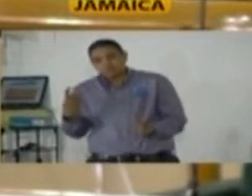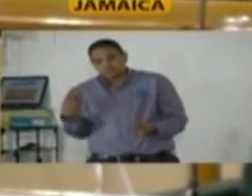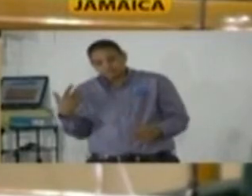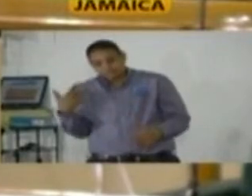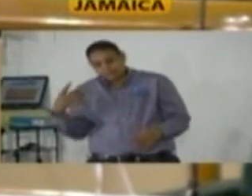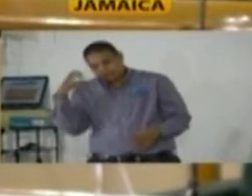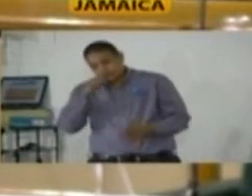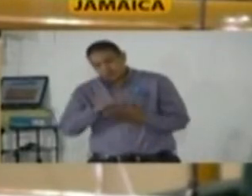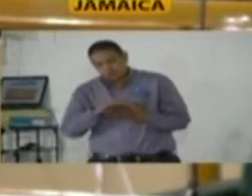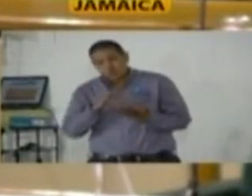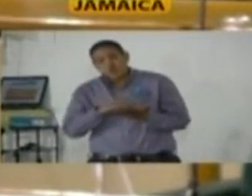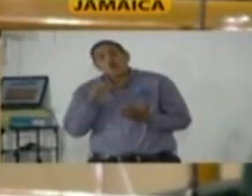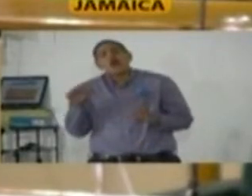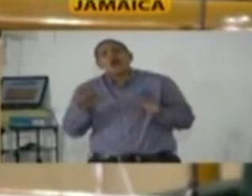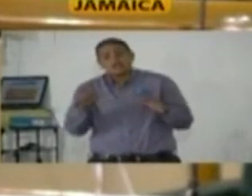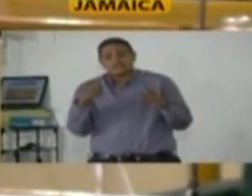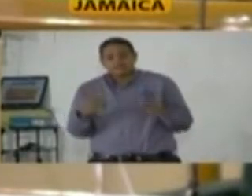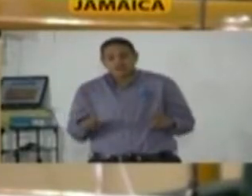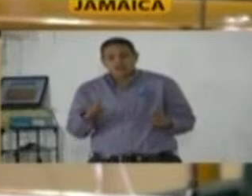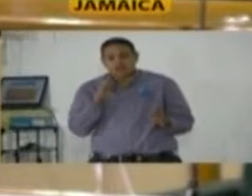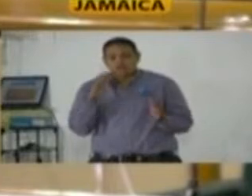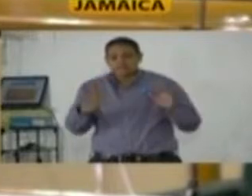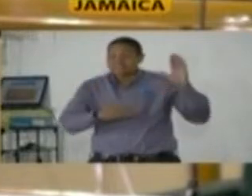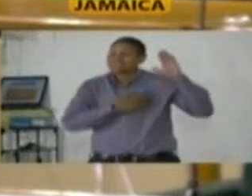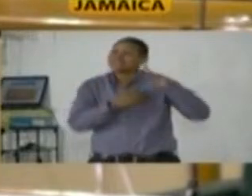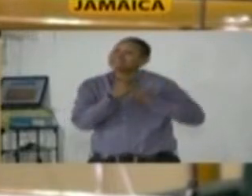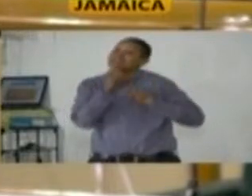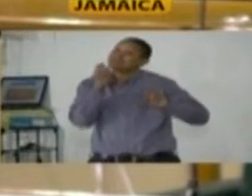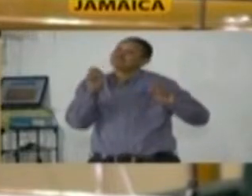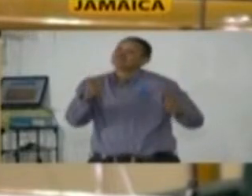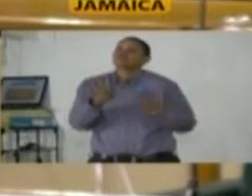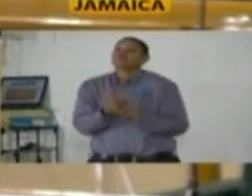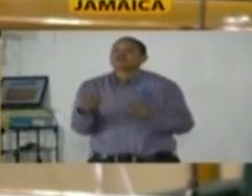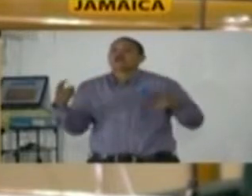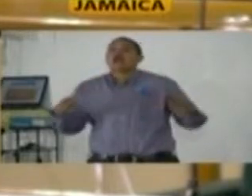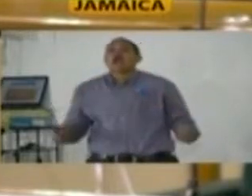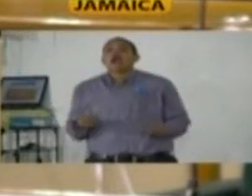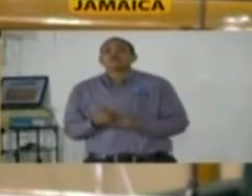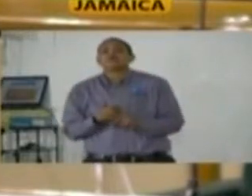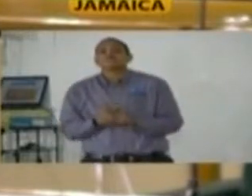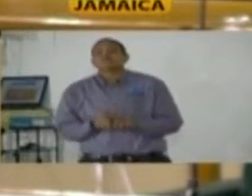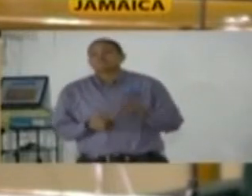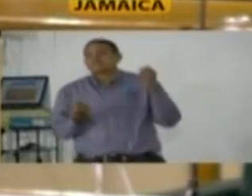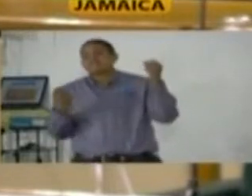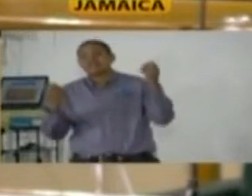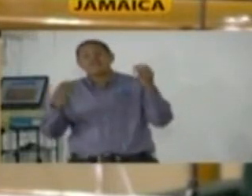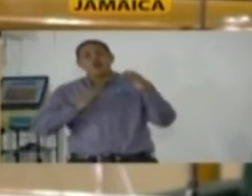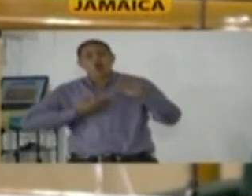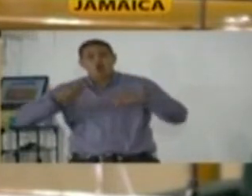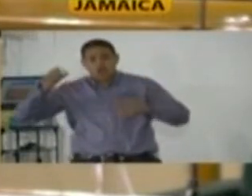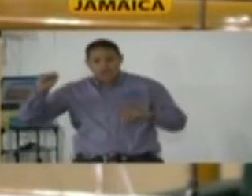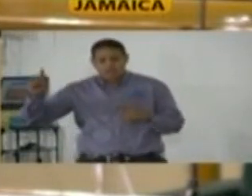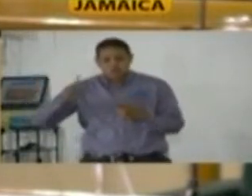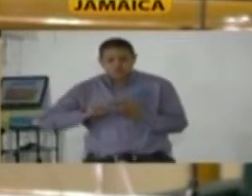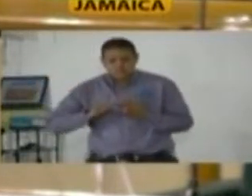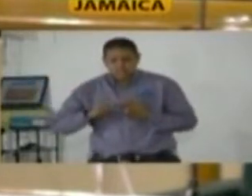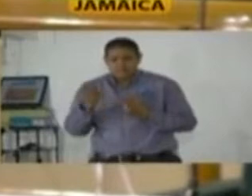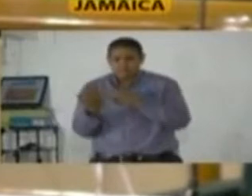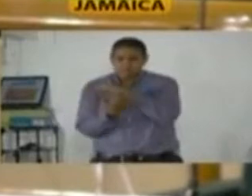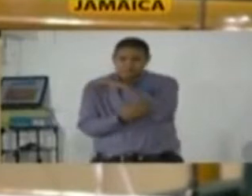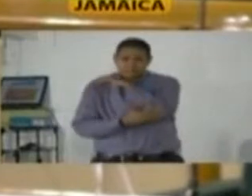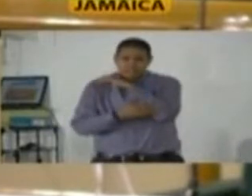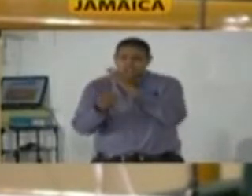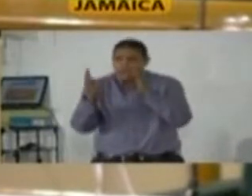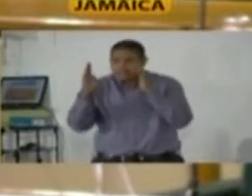our fourth forms? Since the resumption of full face-to-face classes this year, several of our high schools have come to national attention